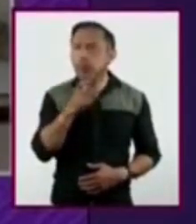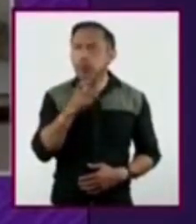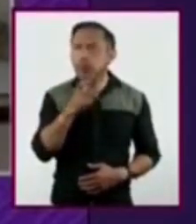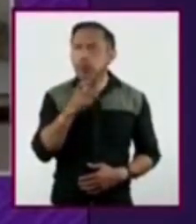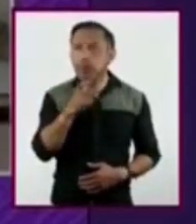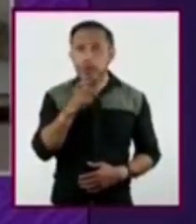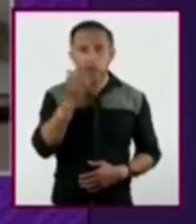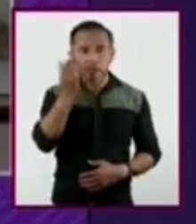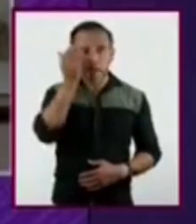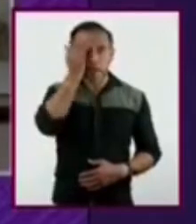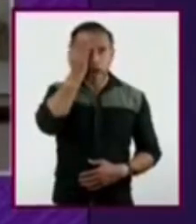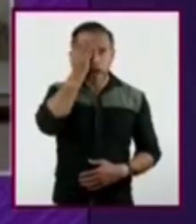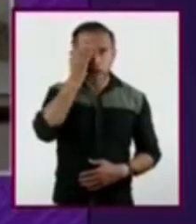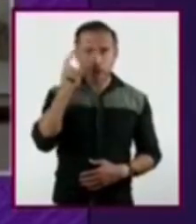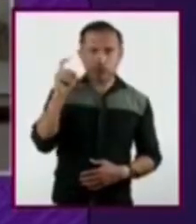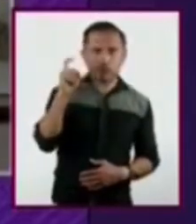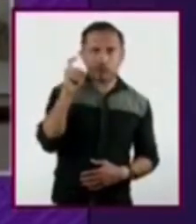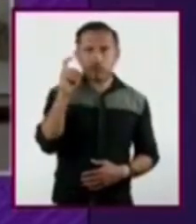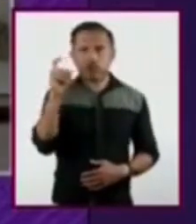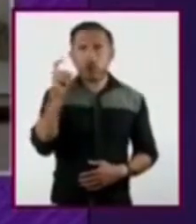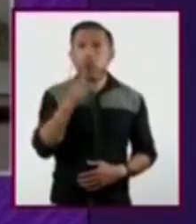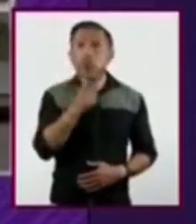Who is a pirate?